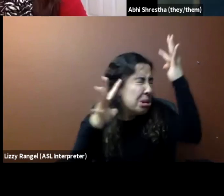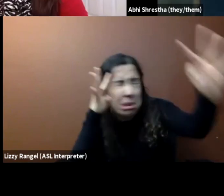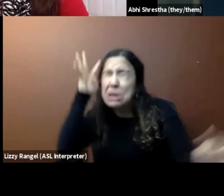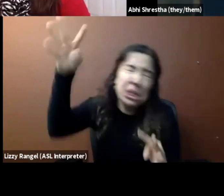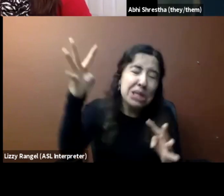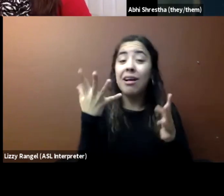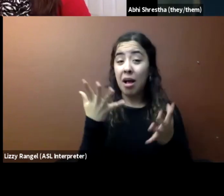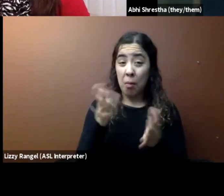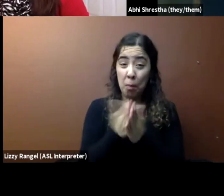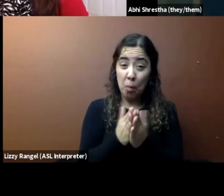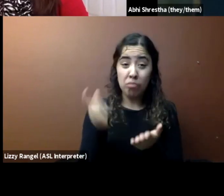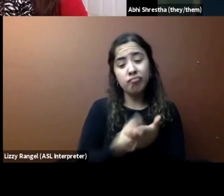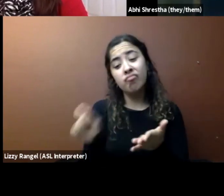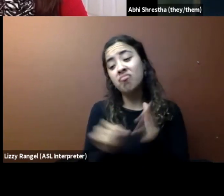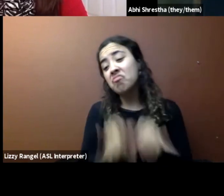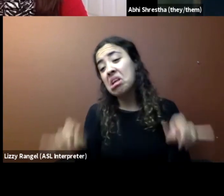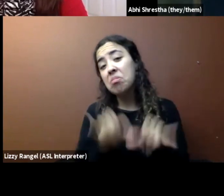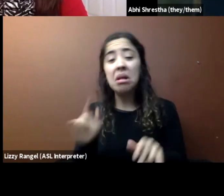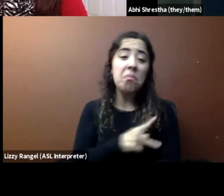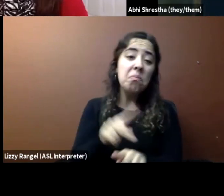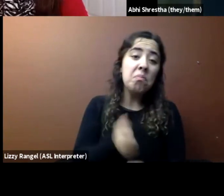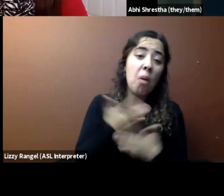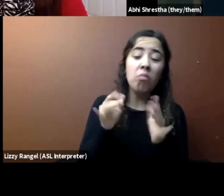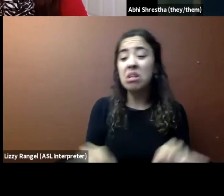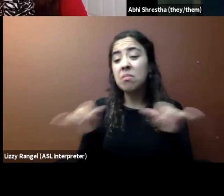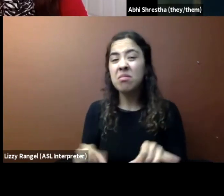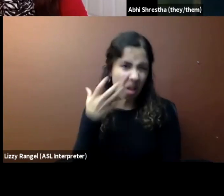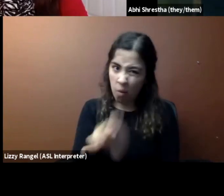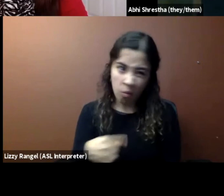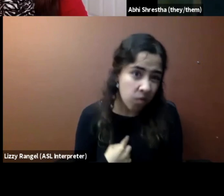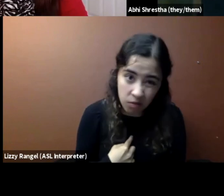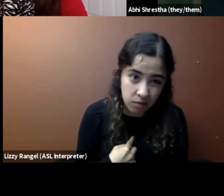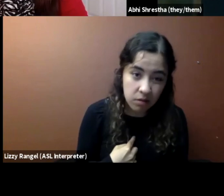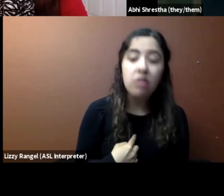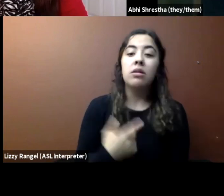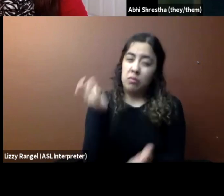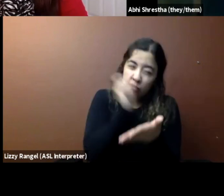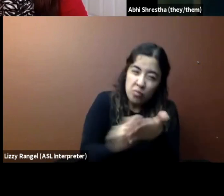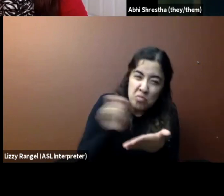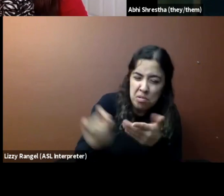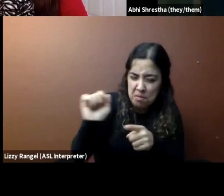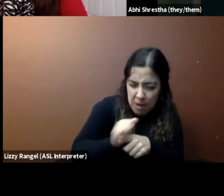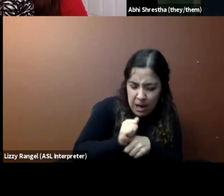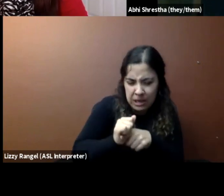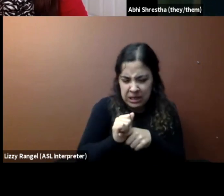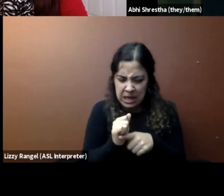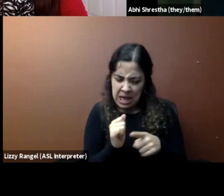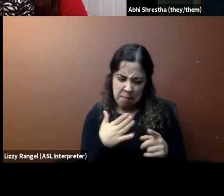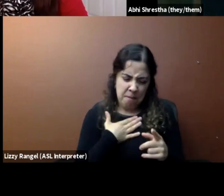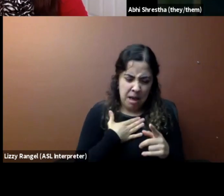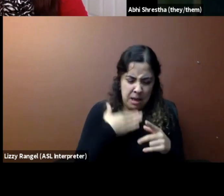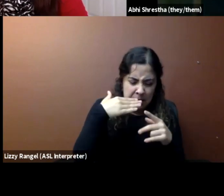same poems. And so writing exercises, I think, are a great way to like break out of